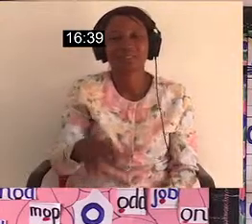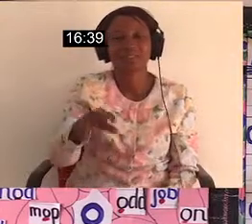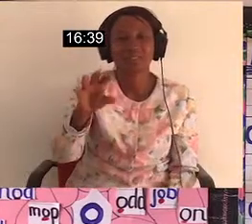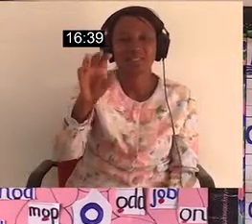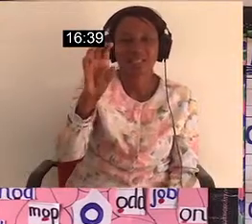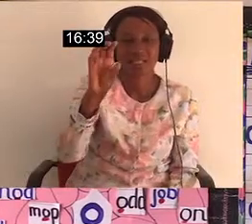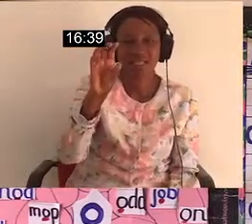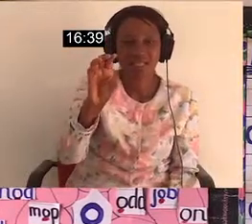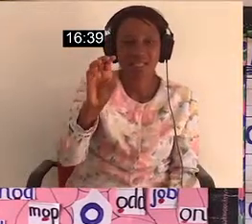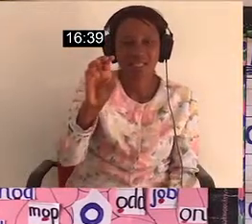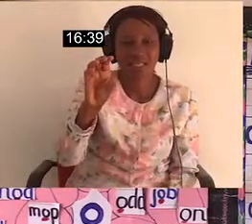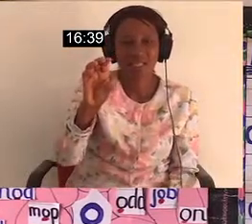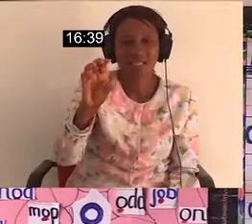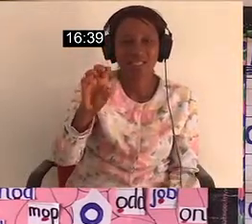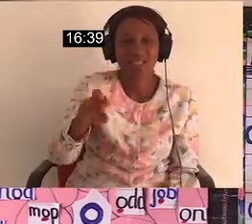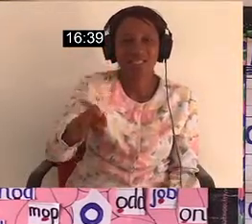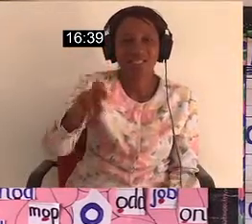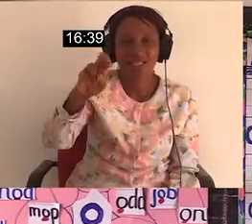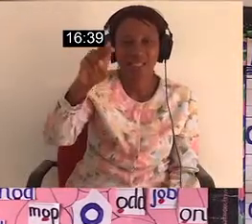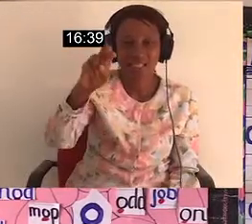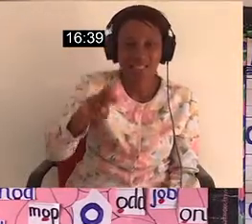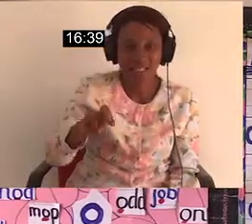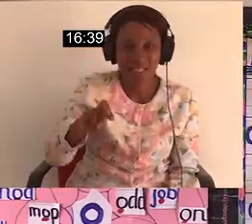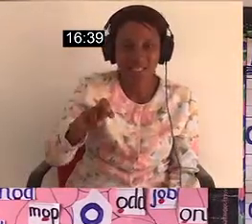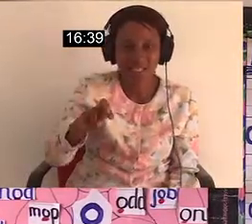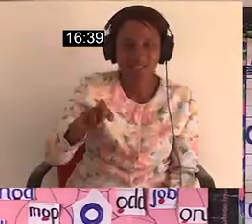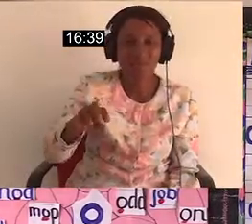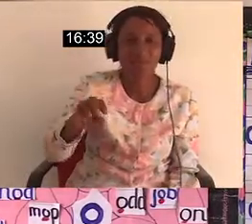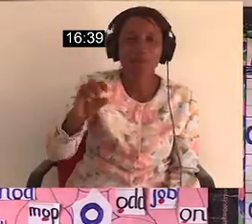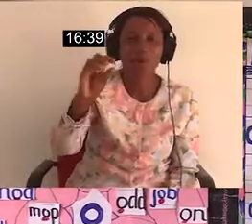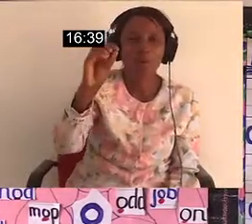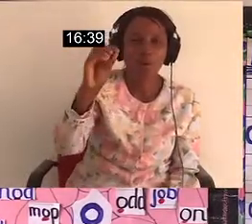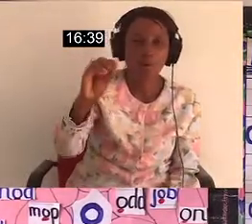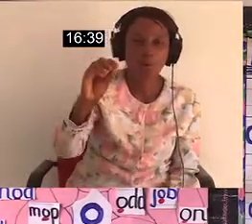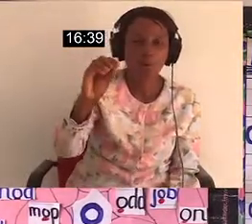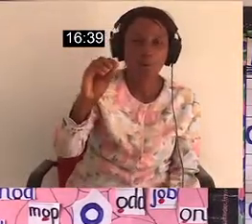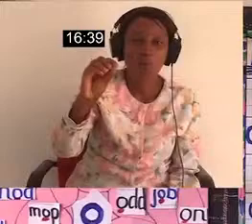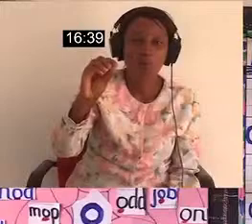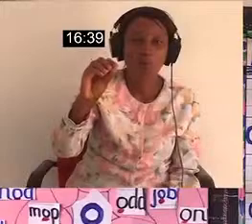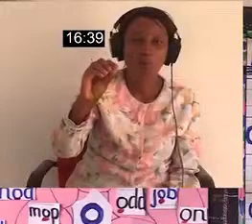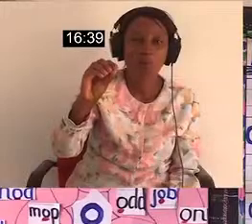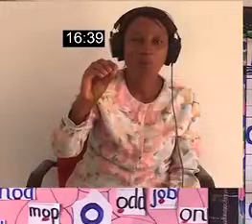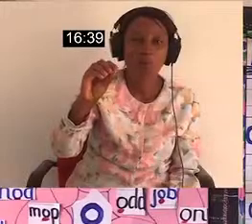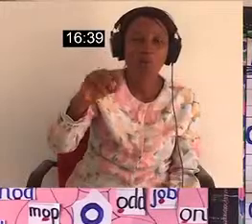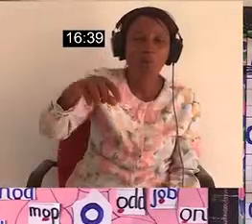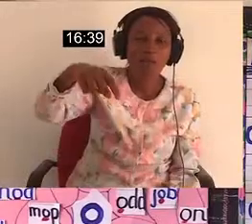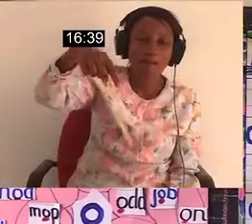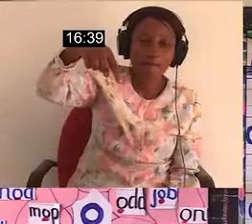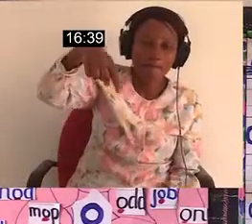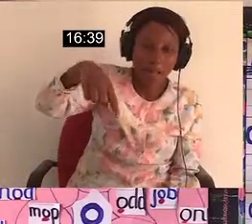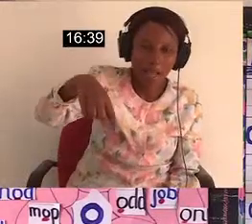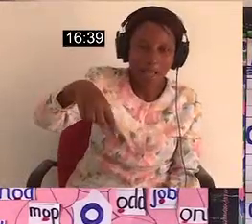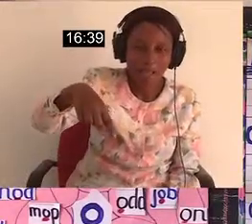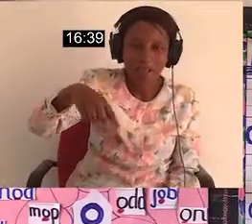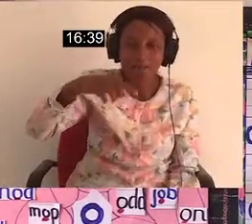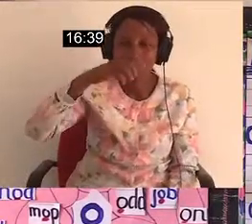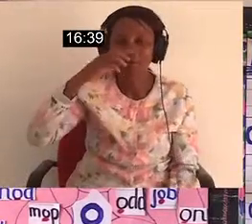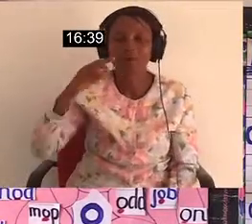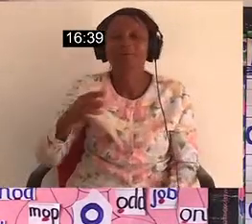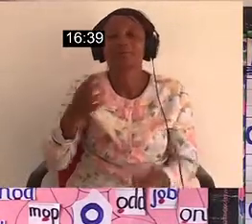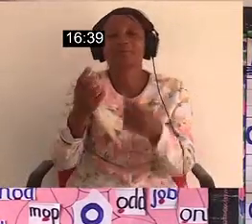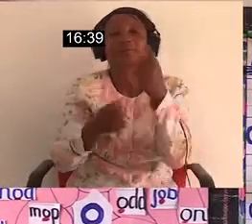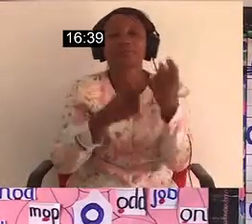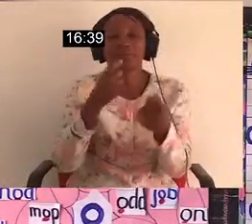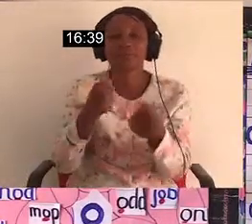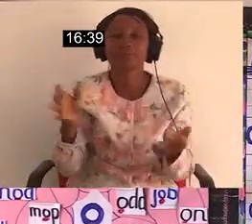Crop. So now, the words I was able to spy, we have on. Can